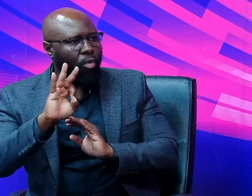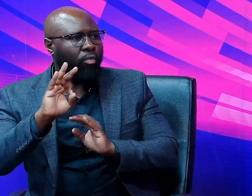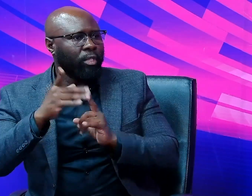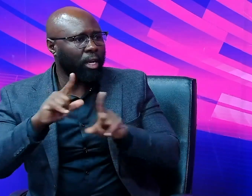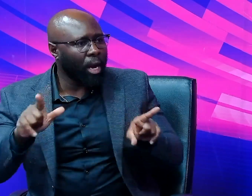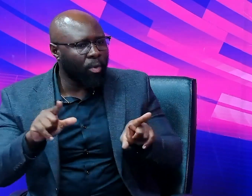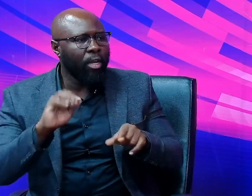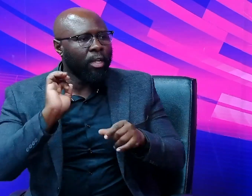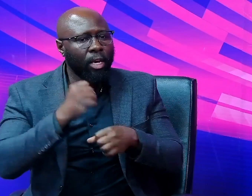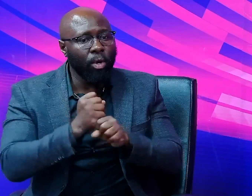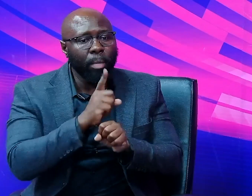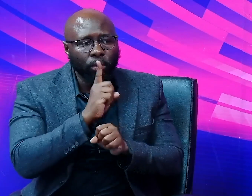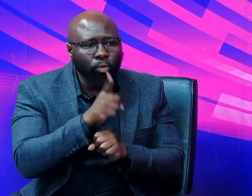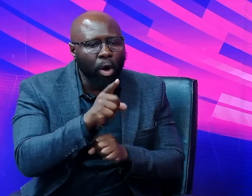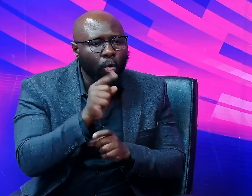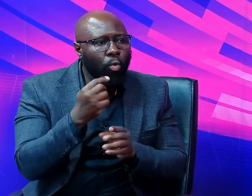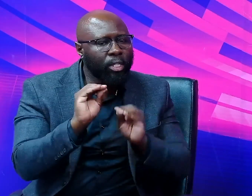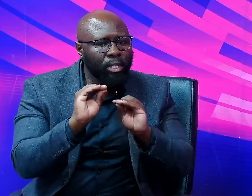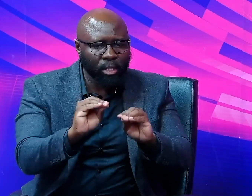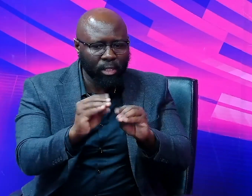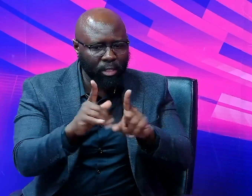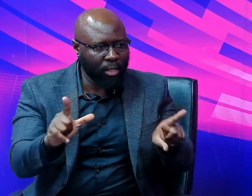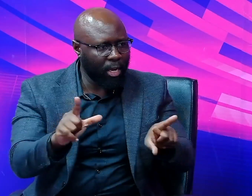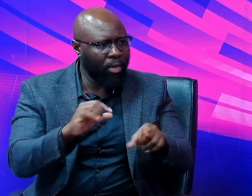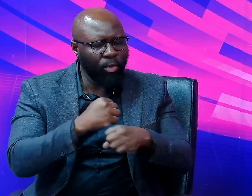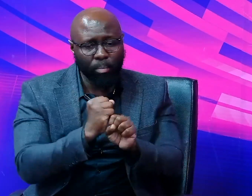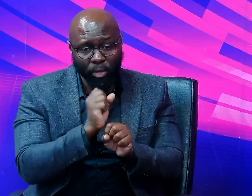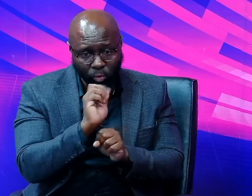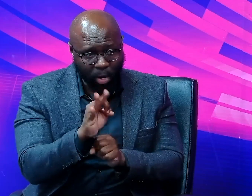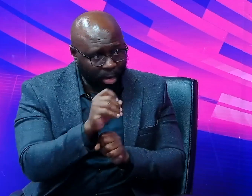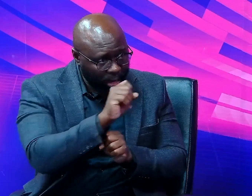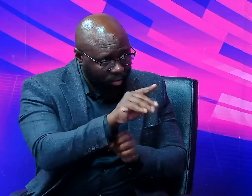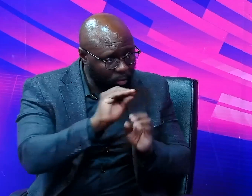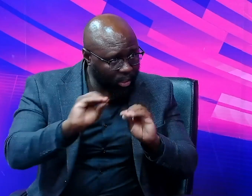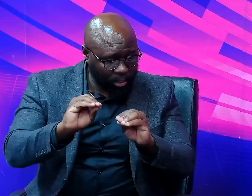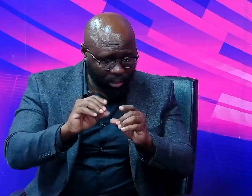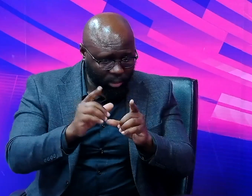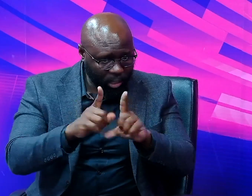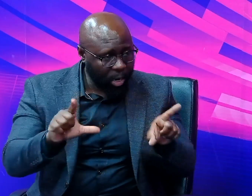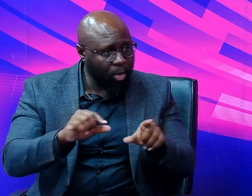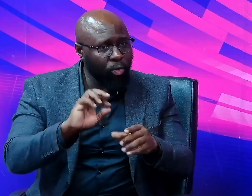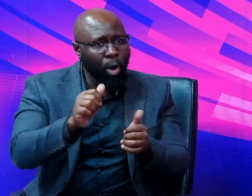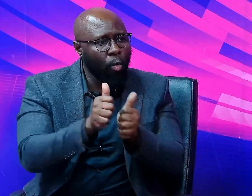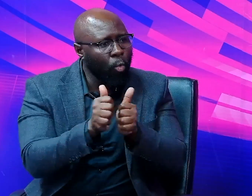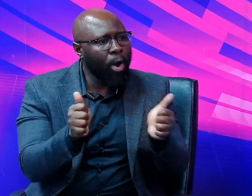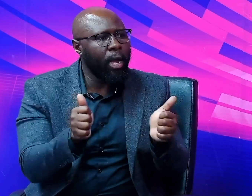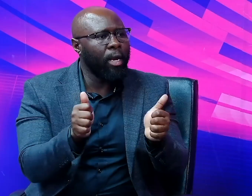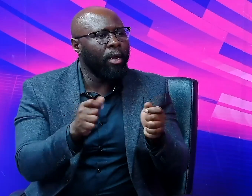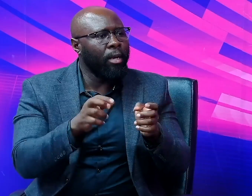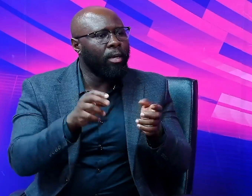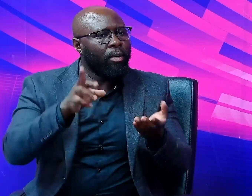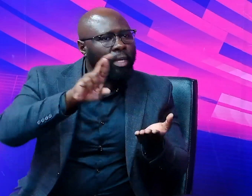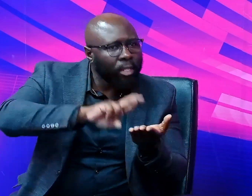the development of sign language. And it will make sure that anyone that teaches this language, if you teach sign